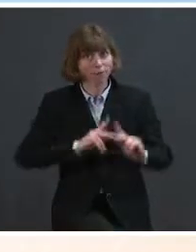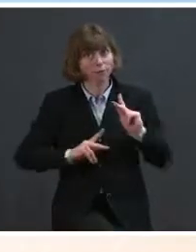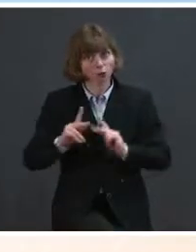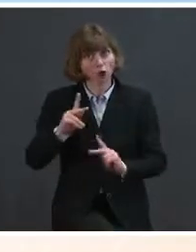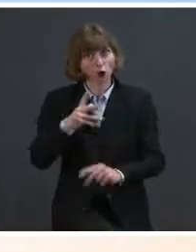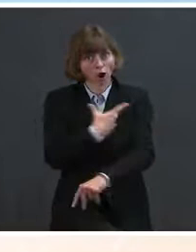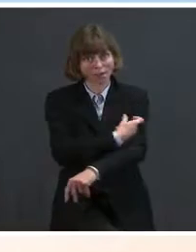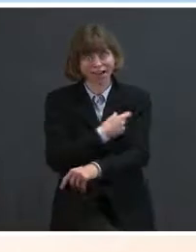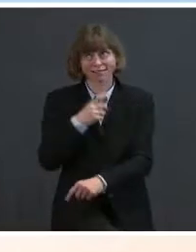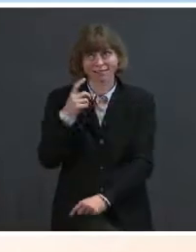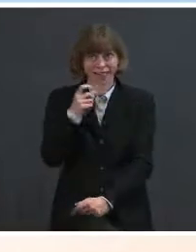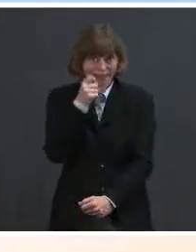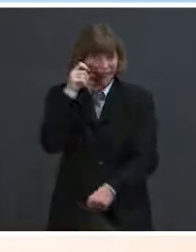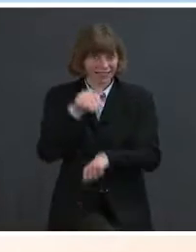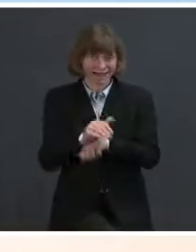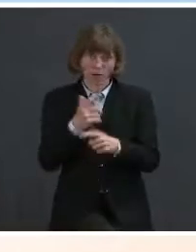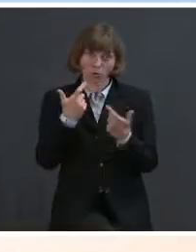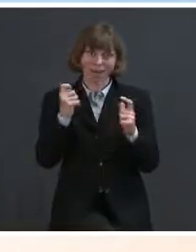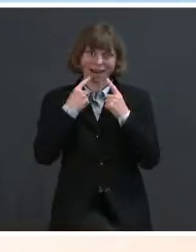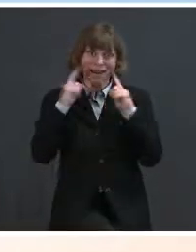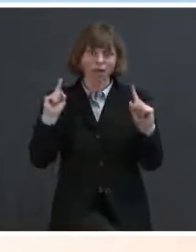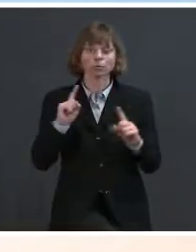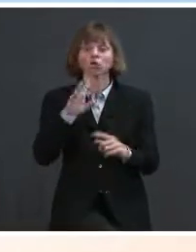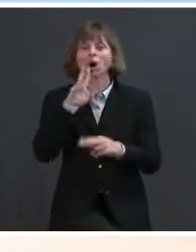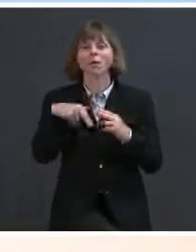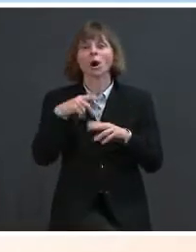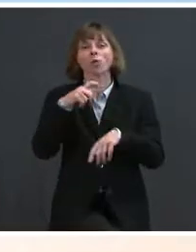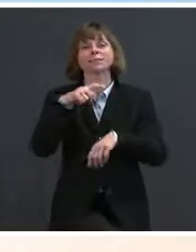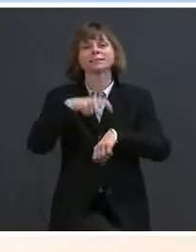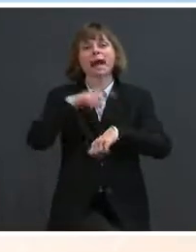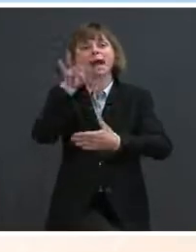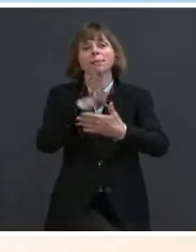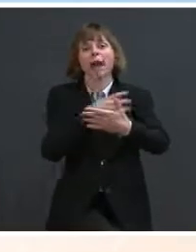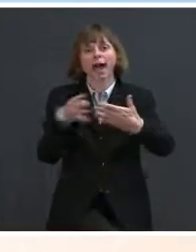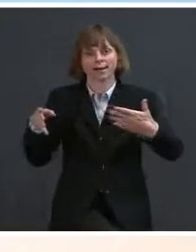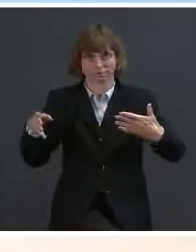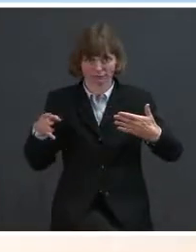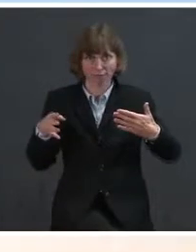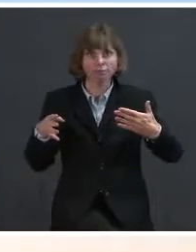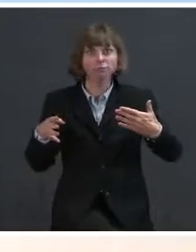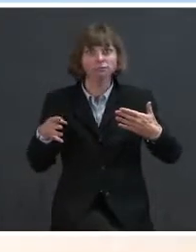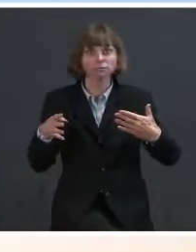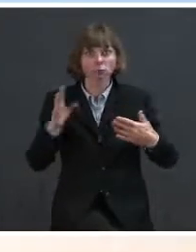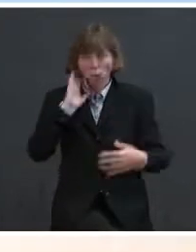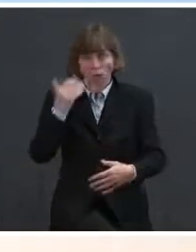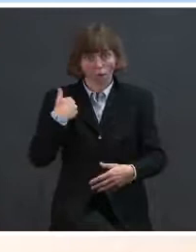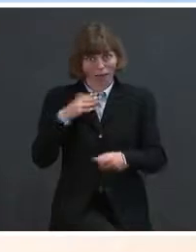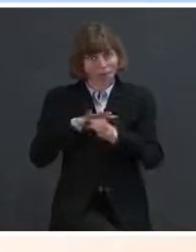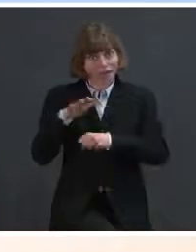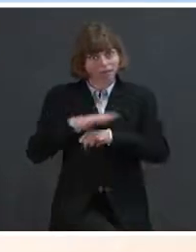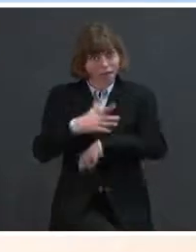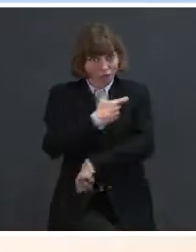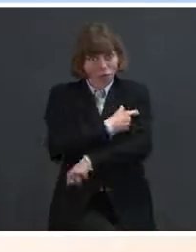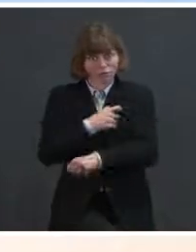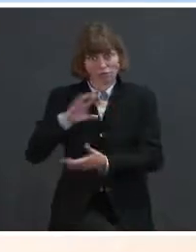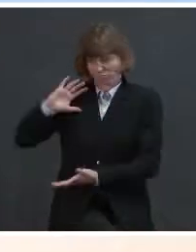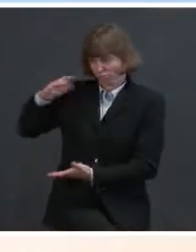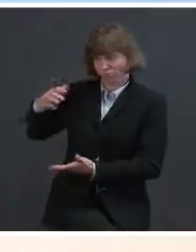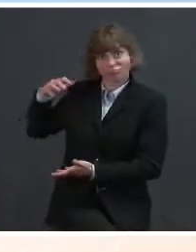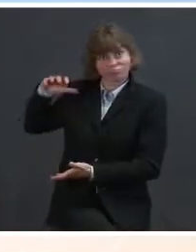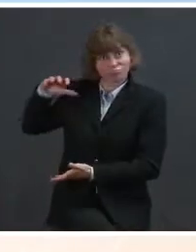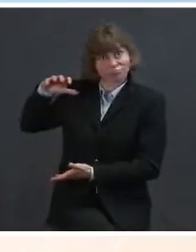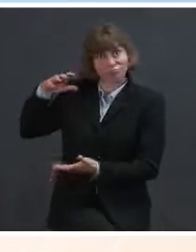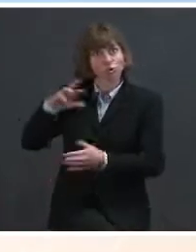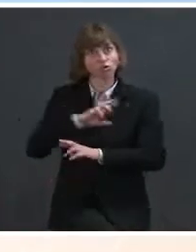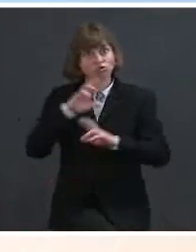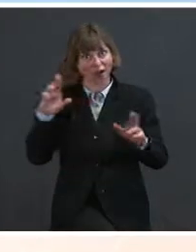significant announcements last night about the timeline of that, and we will have enough doses in our hands by the end of May to ensure we can make